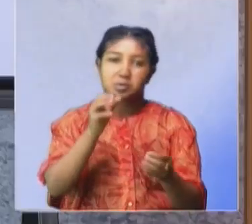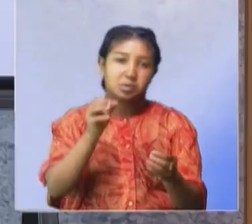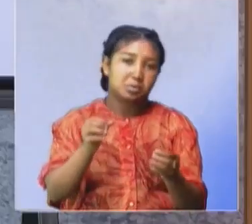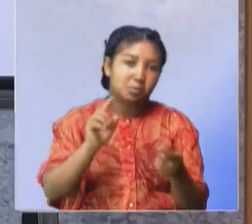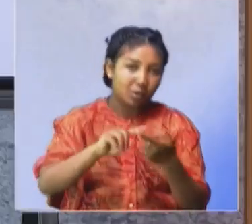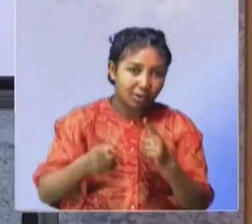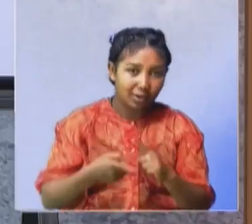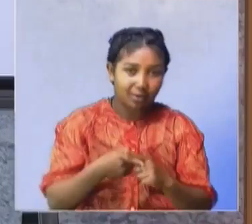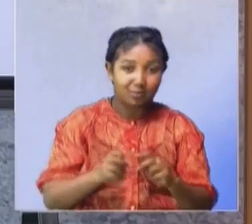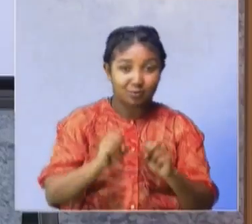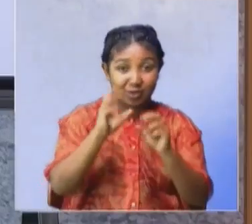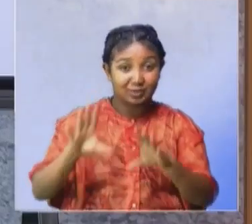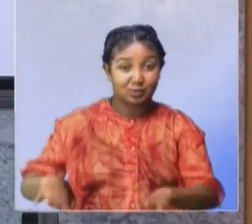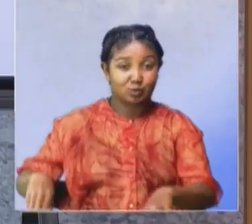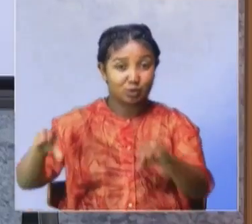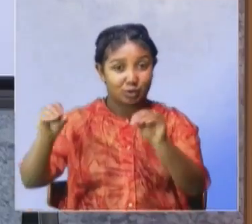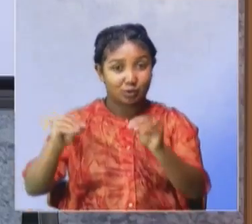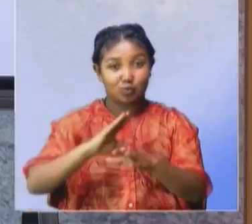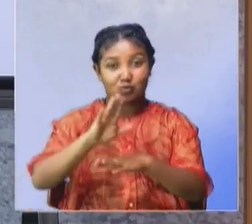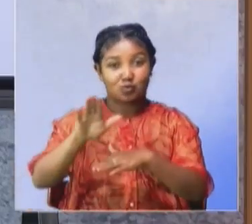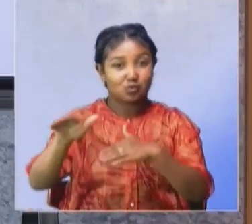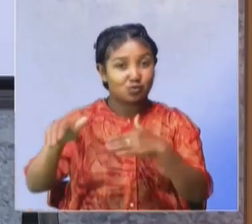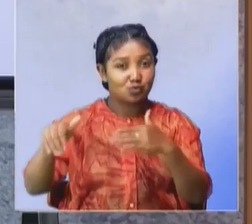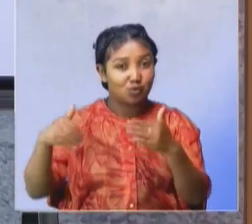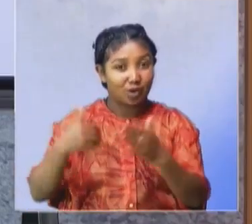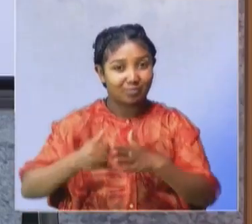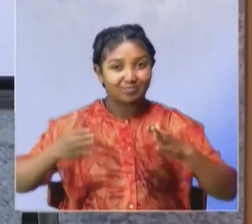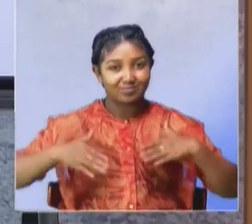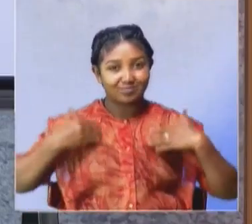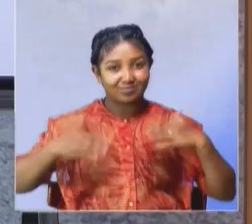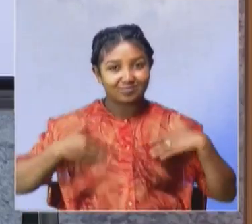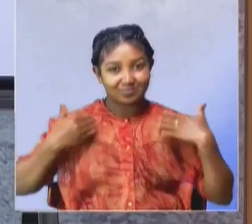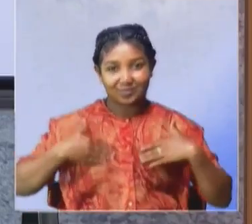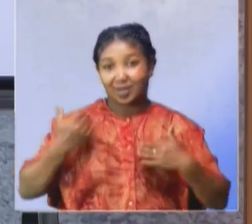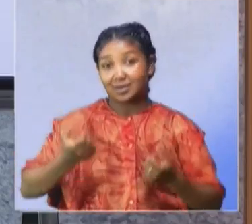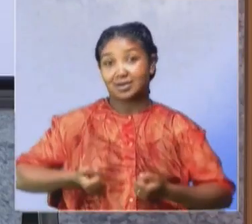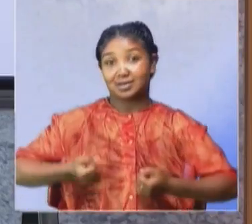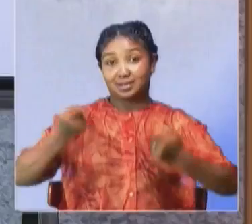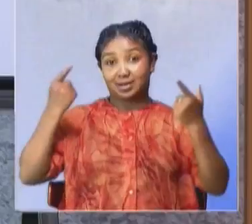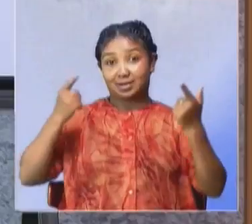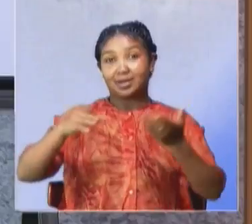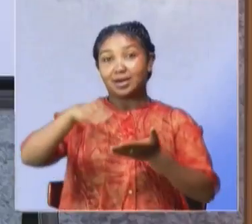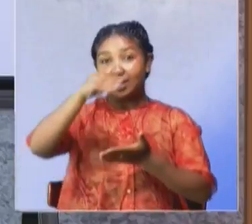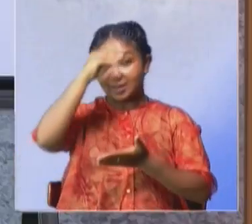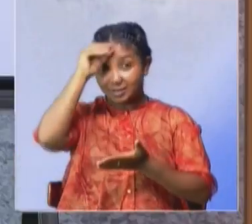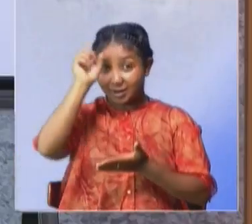siblings. Students, I hope you all are enjoy and understand the